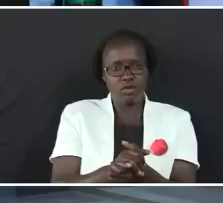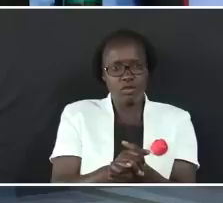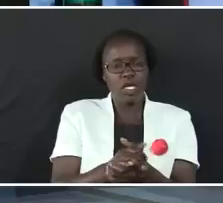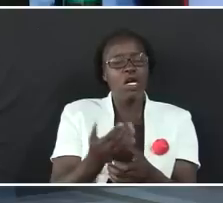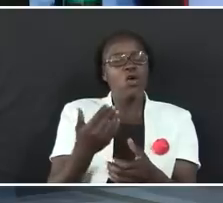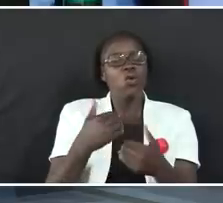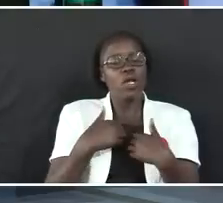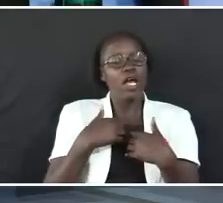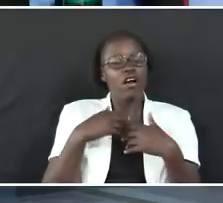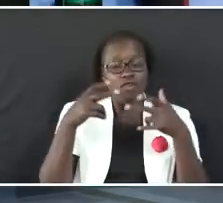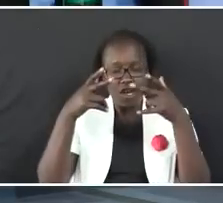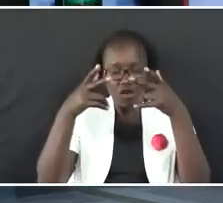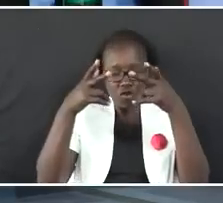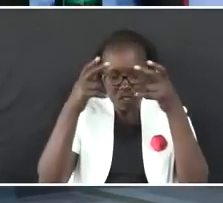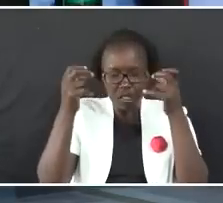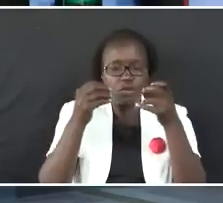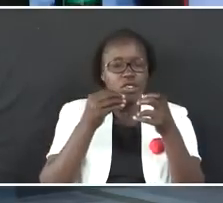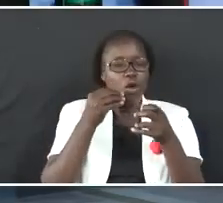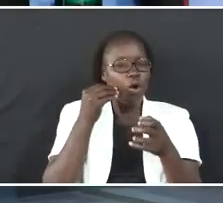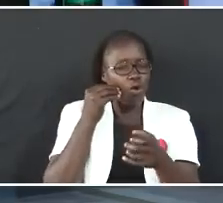We have a concept in our home